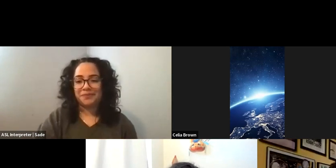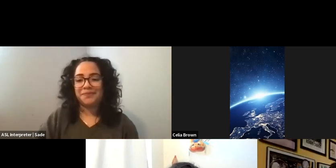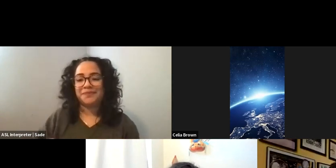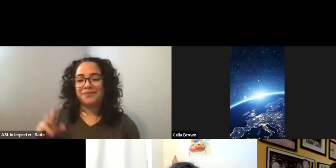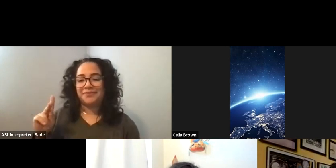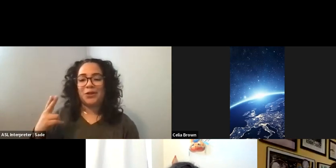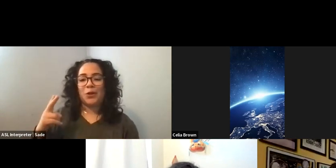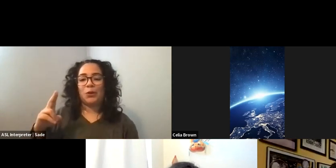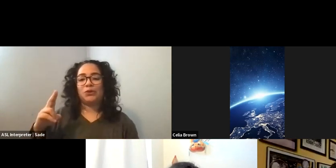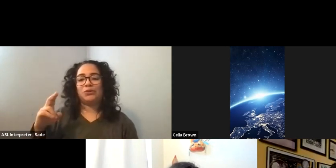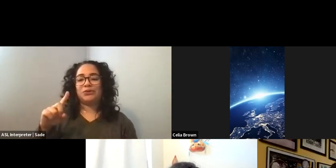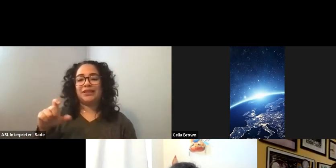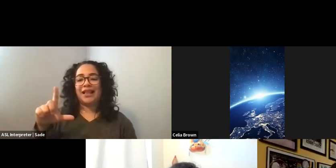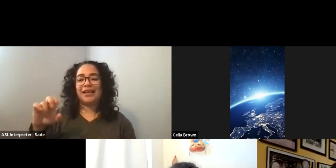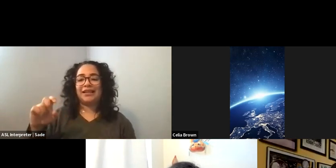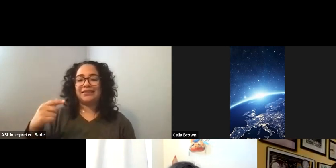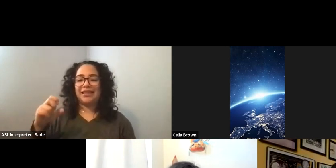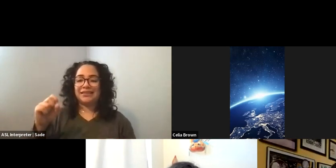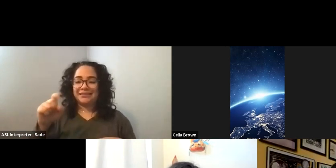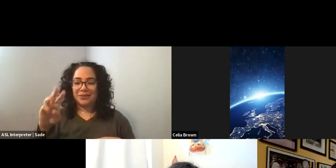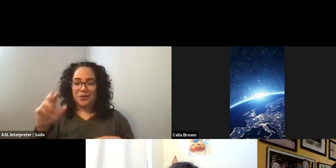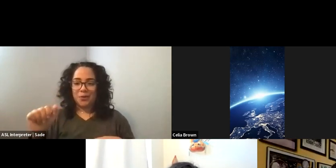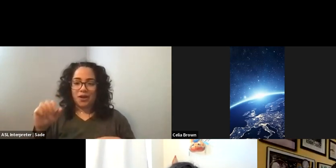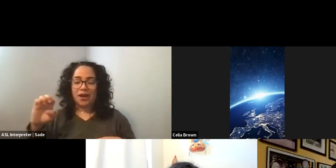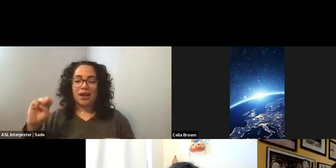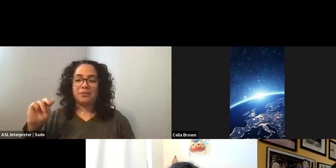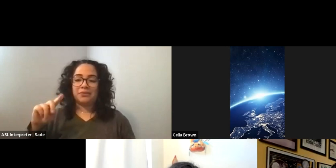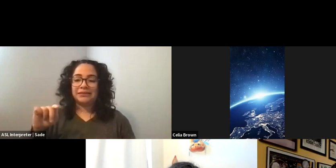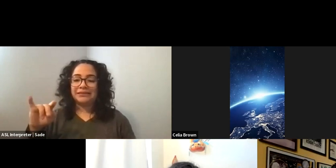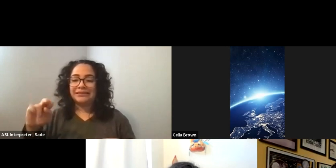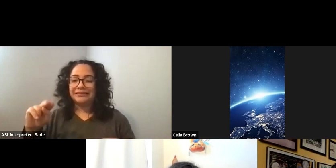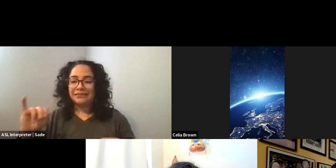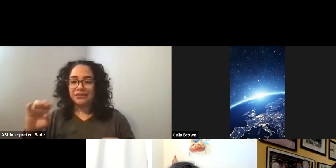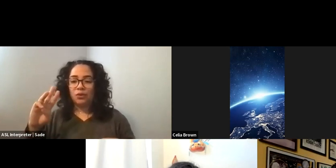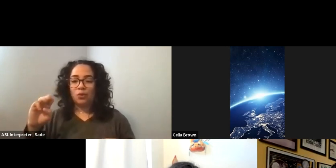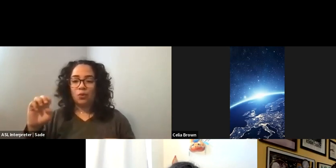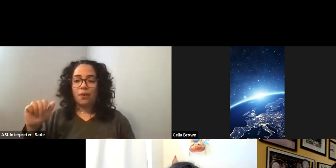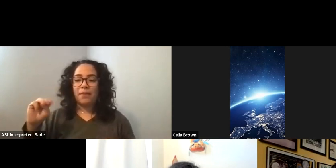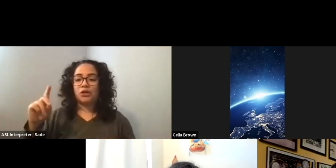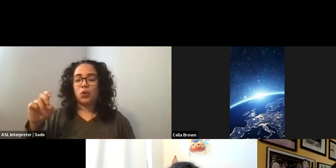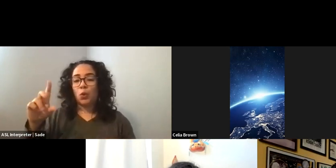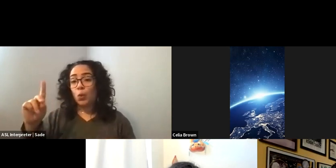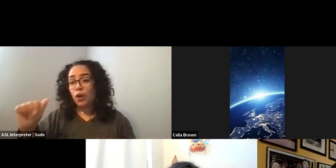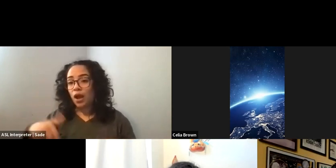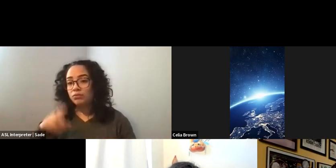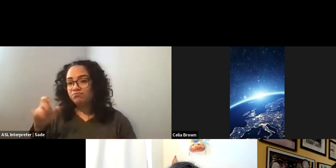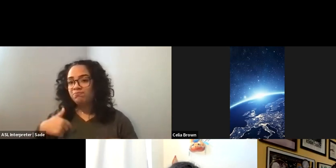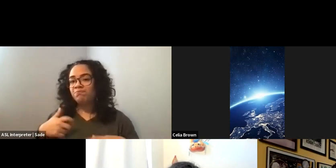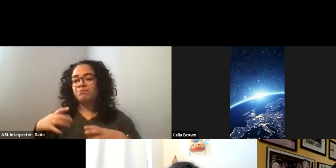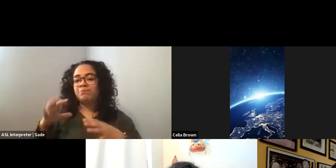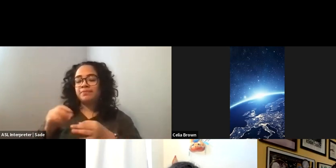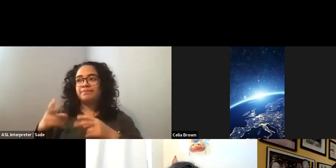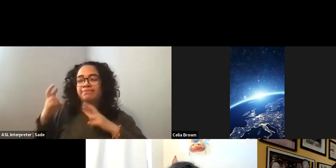Other things. Yeah, I particularly want to honor those knowledge systems and the life-saving medicine and healing that I received as a